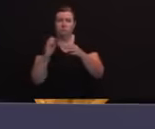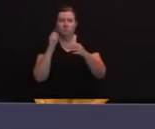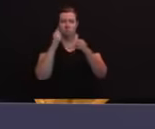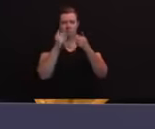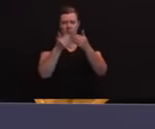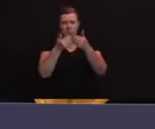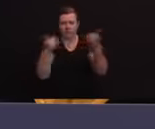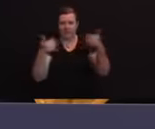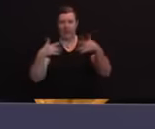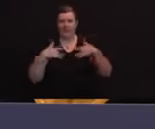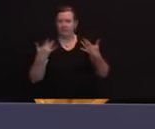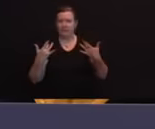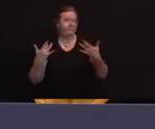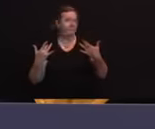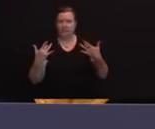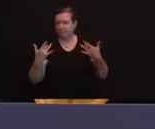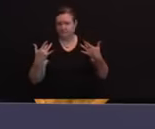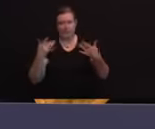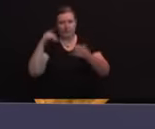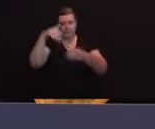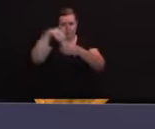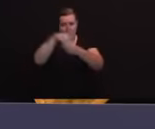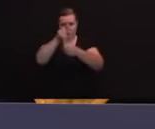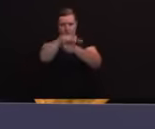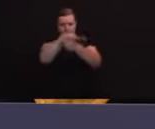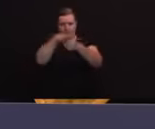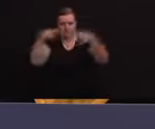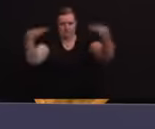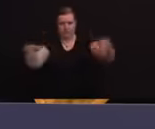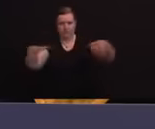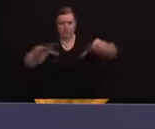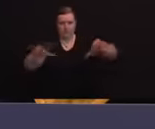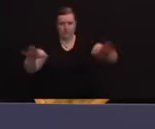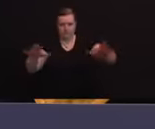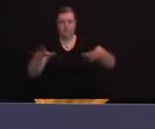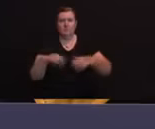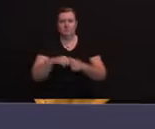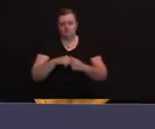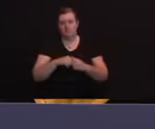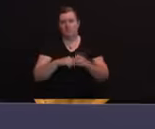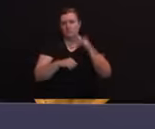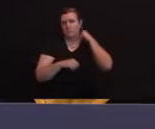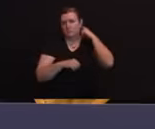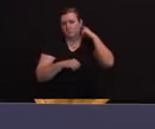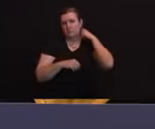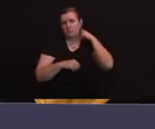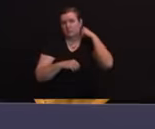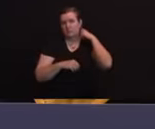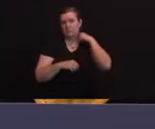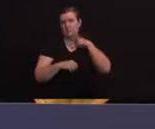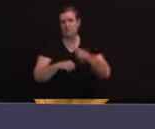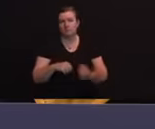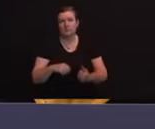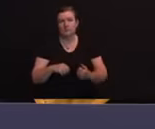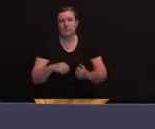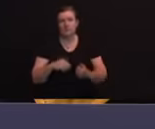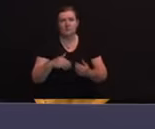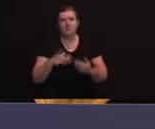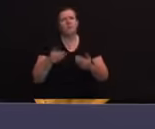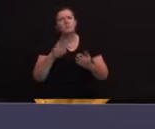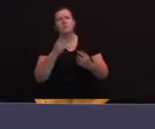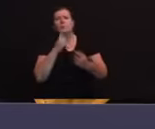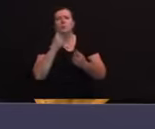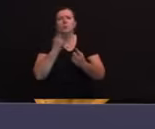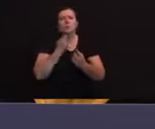Good afternoon. You had been saying that you weren't going to touch the indoor gathering limit just because it's difficult to